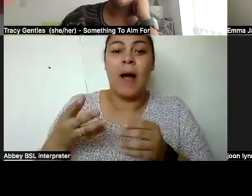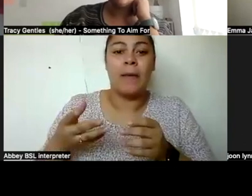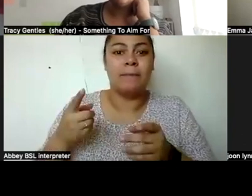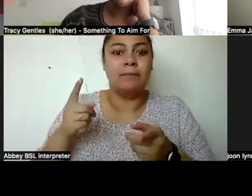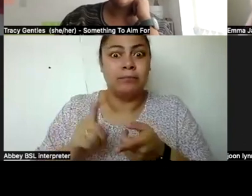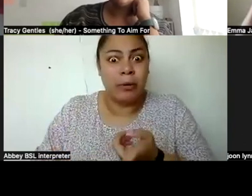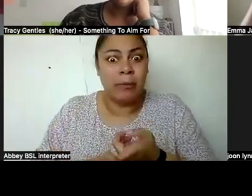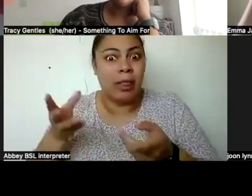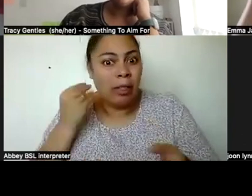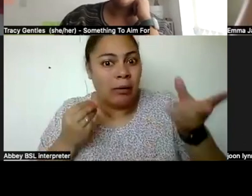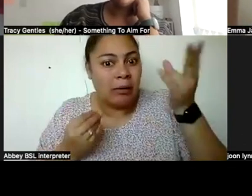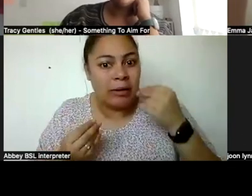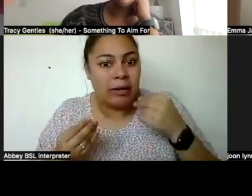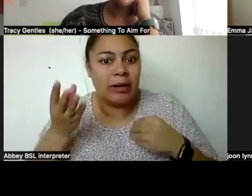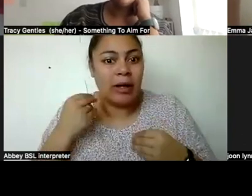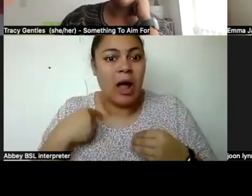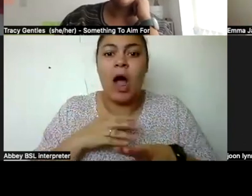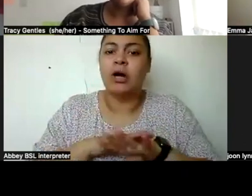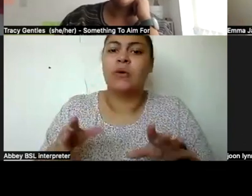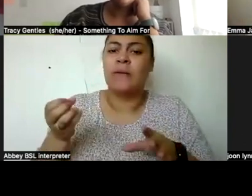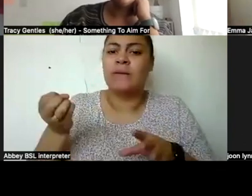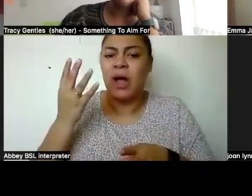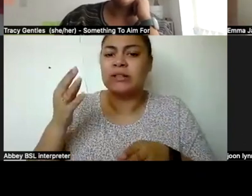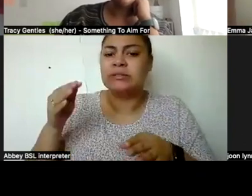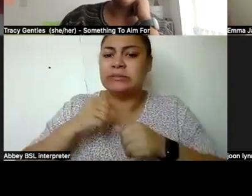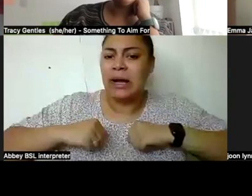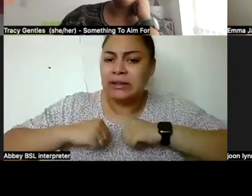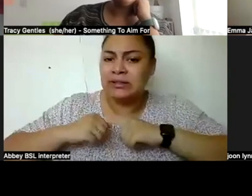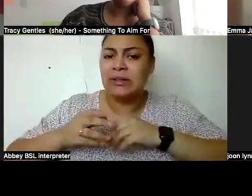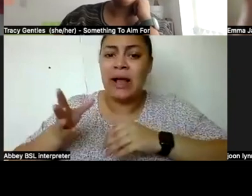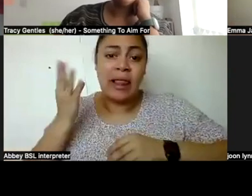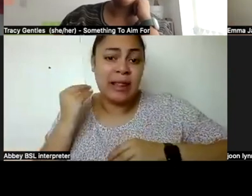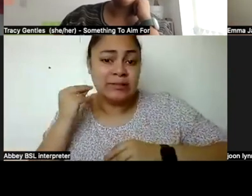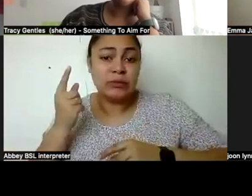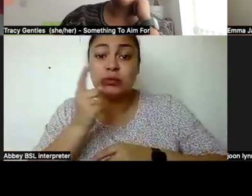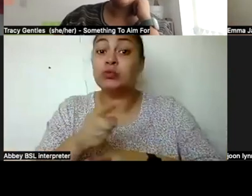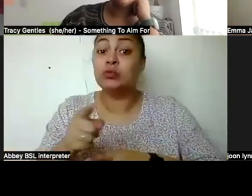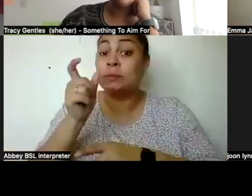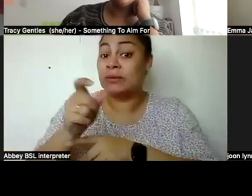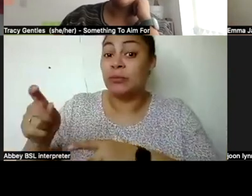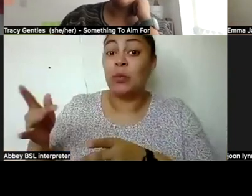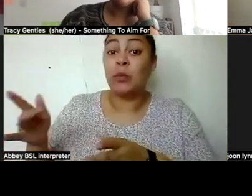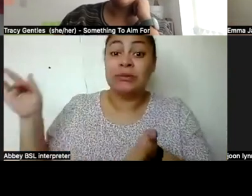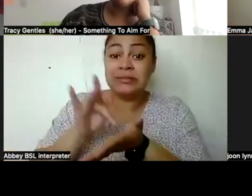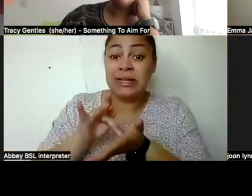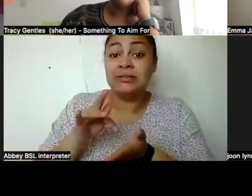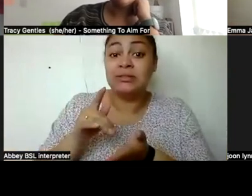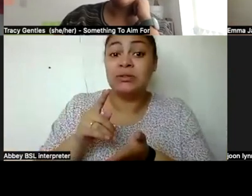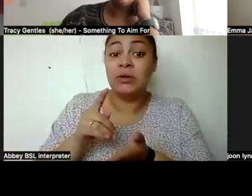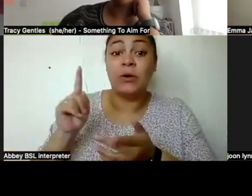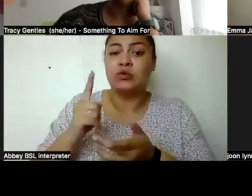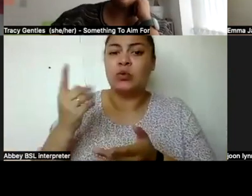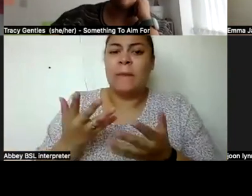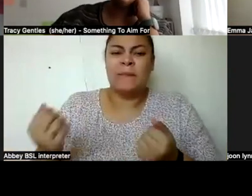and relearning is that I don't find spaces of listening to people who have been centered because they have some form of